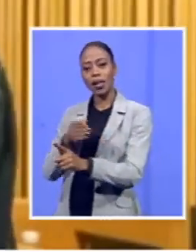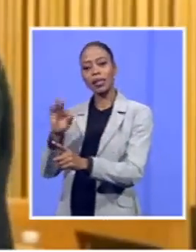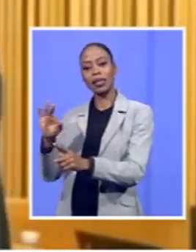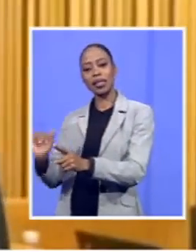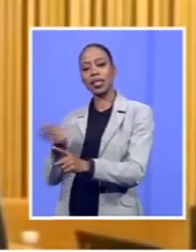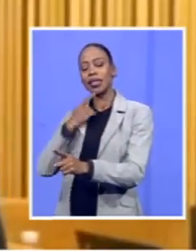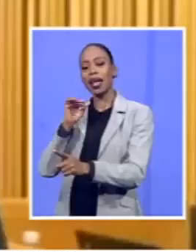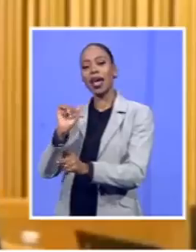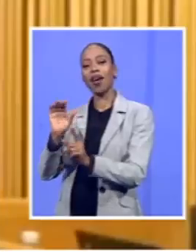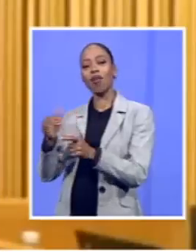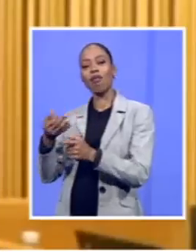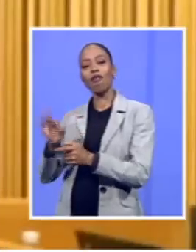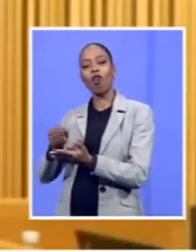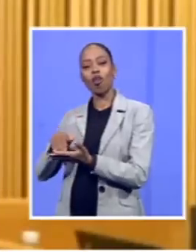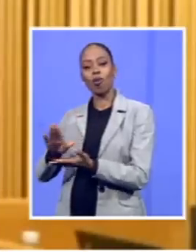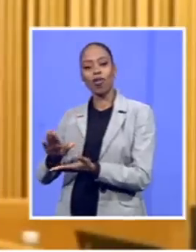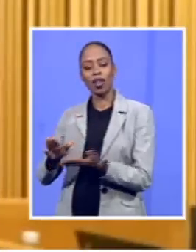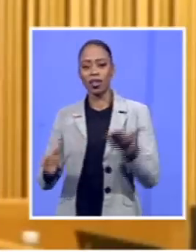a committee for removal.